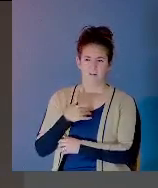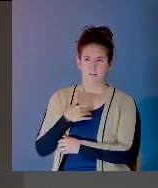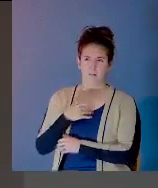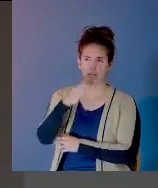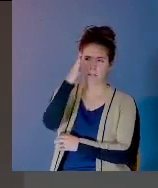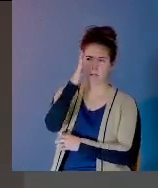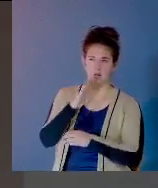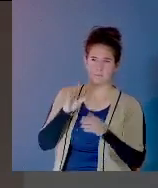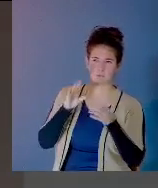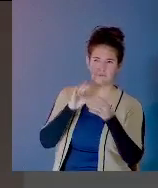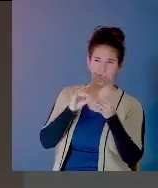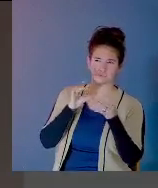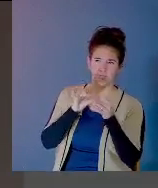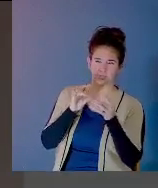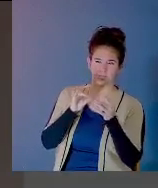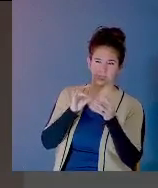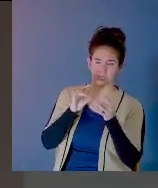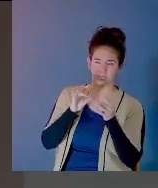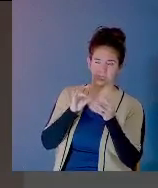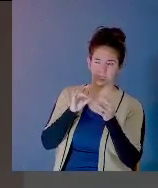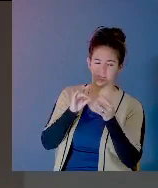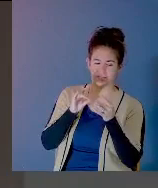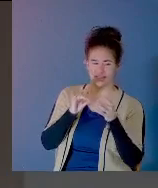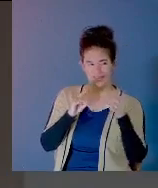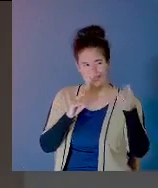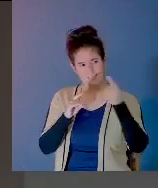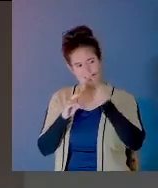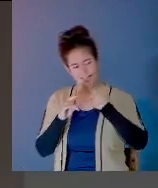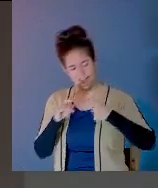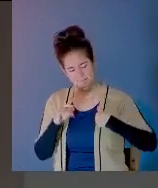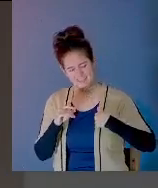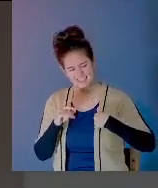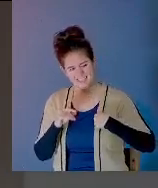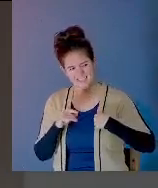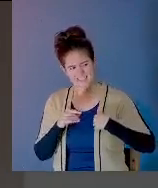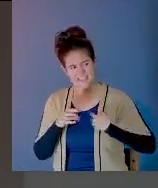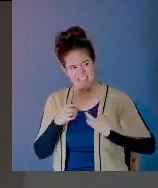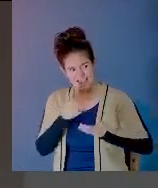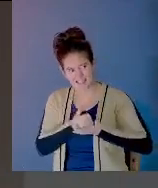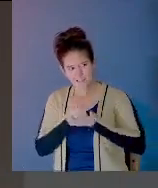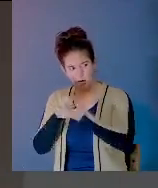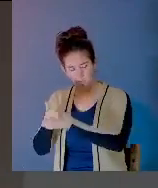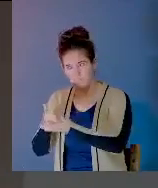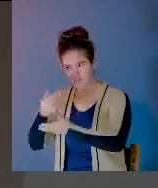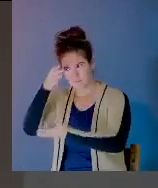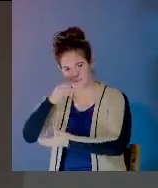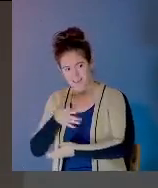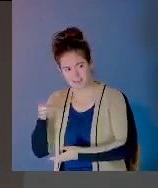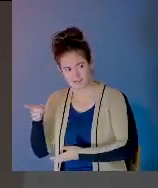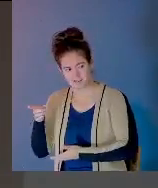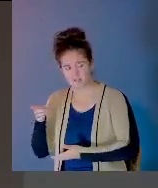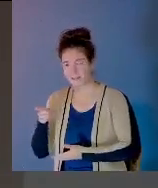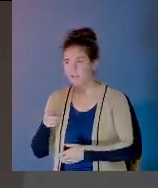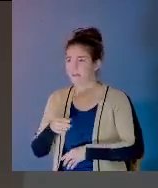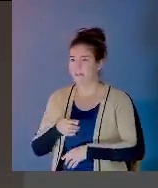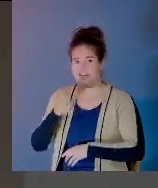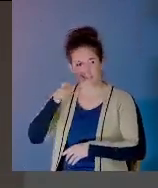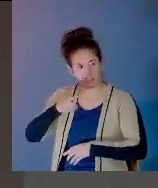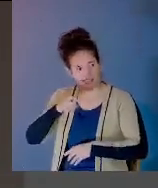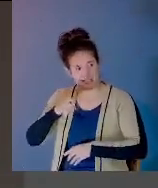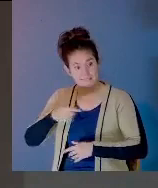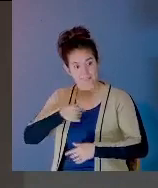something for this guy. Hmm. He needs some food. Amen. He needs you, or me. He needs